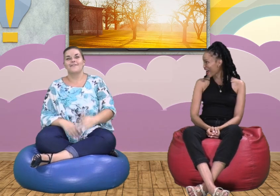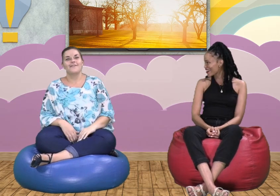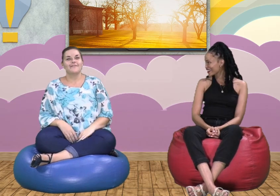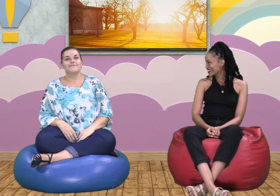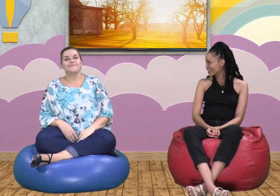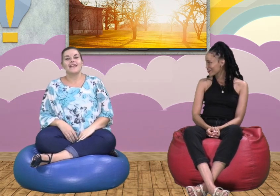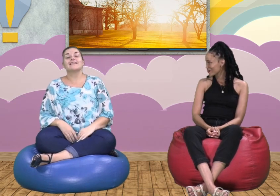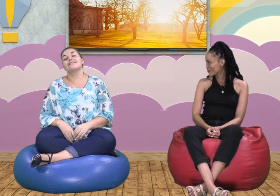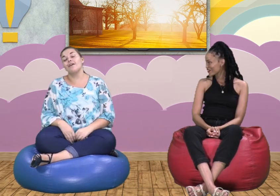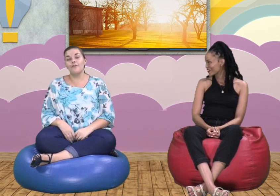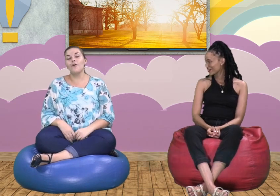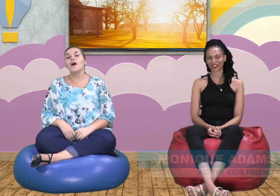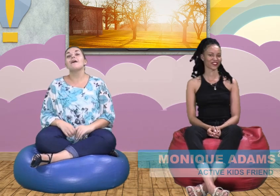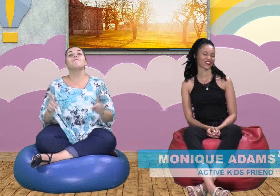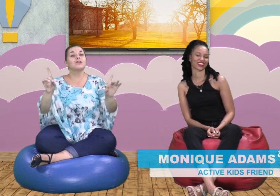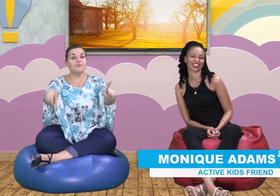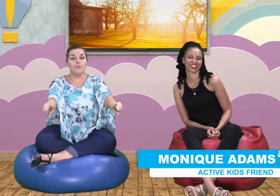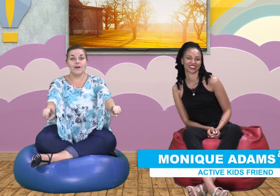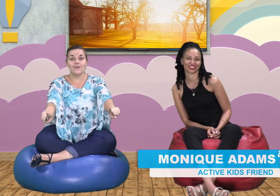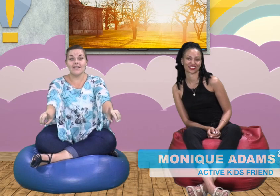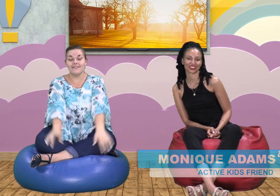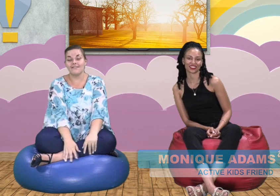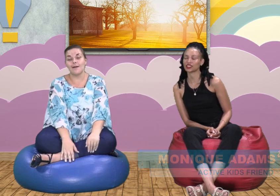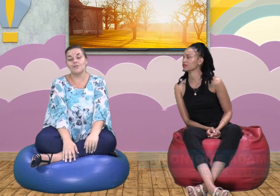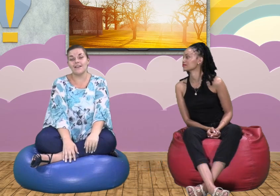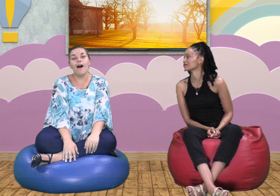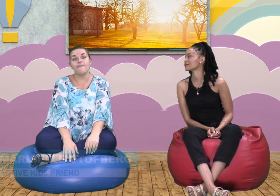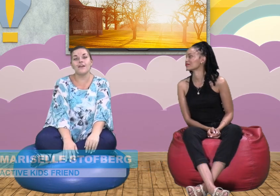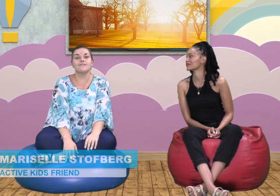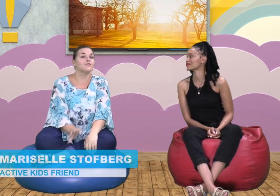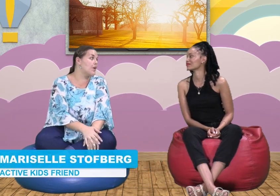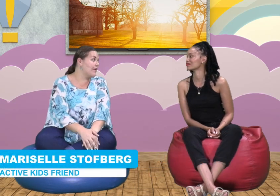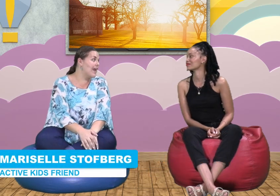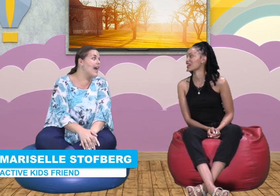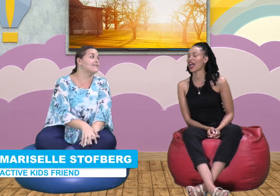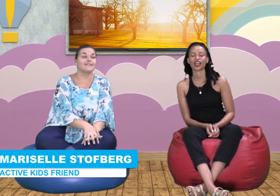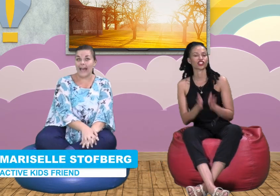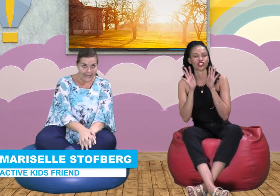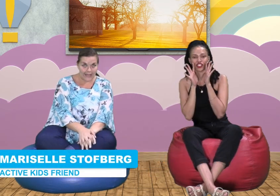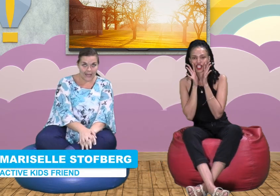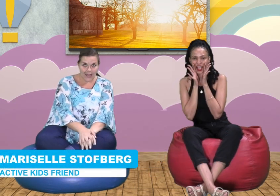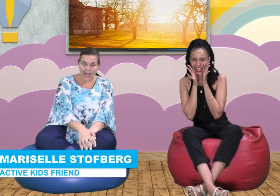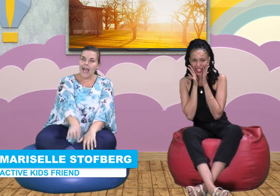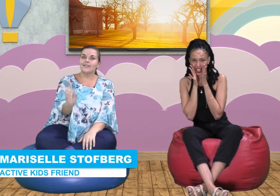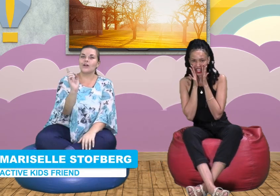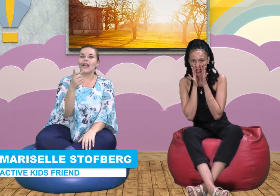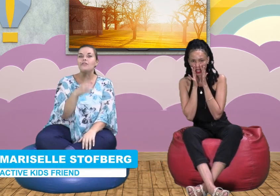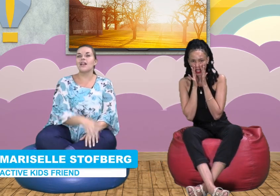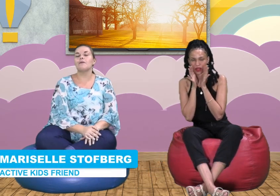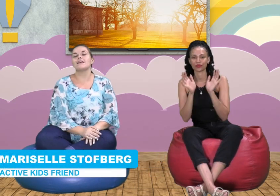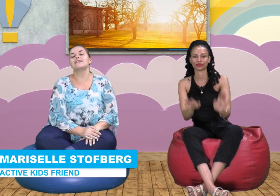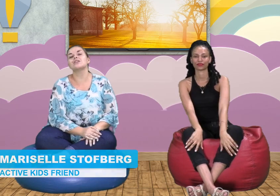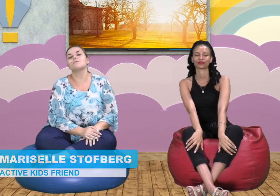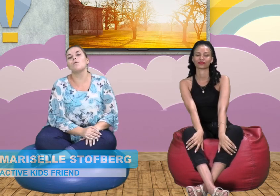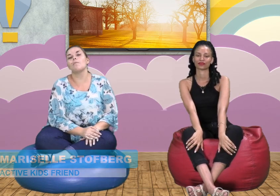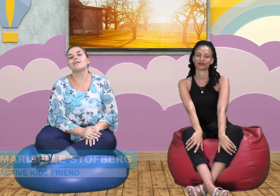So, it's time for... First, before we go to our lessons, it's time to see our friends Zoey and Zacky. Zacky! So get ready